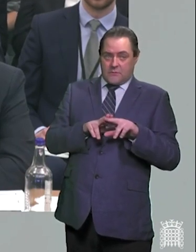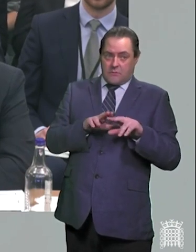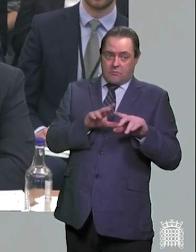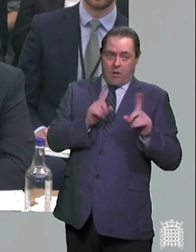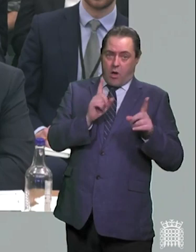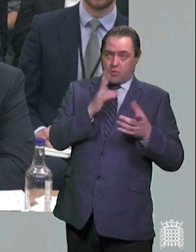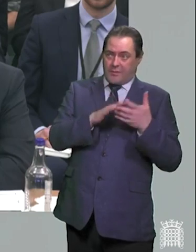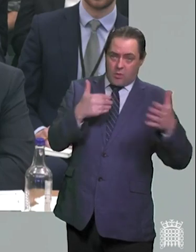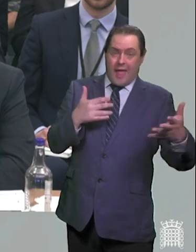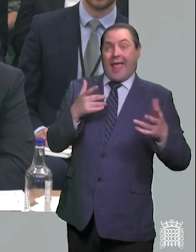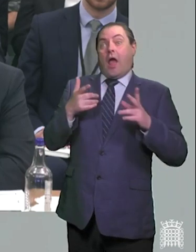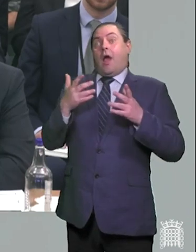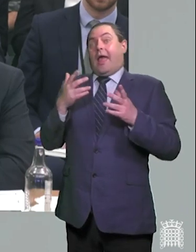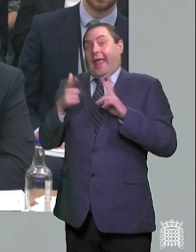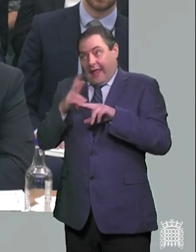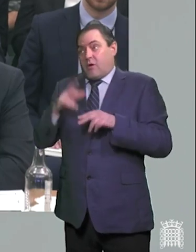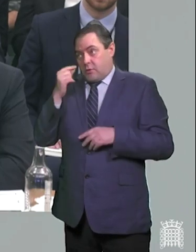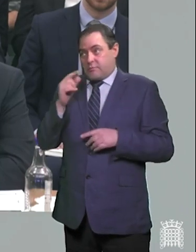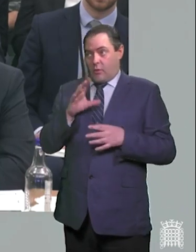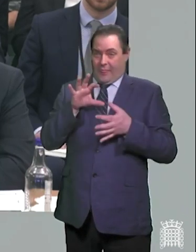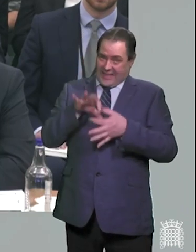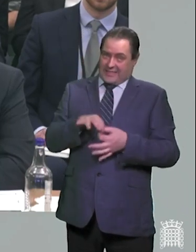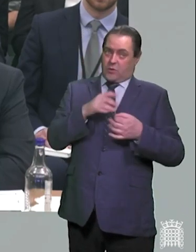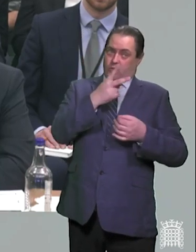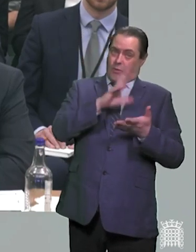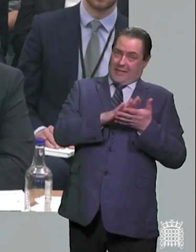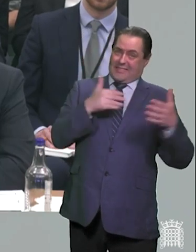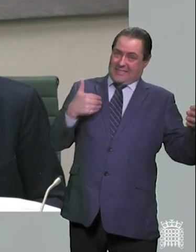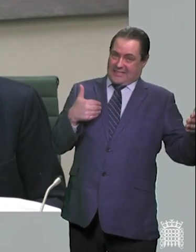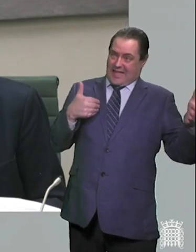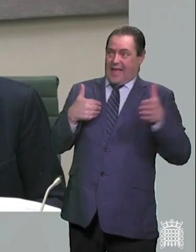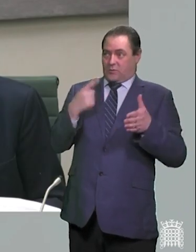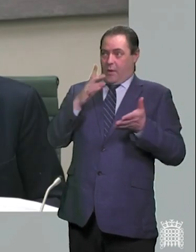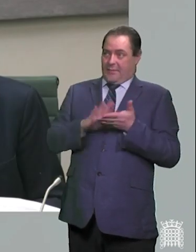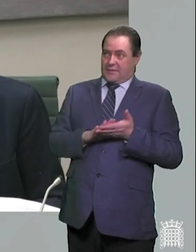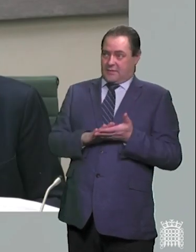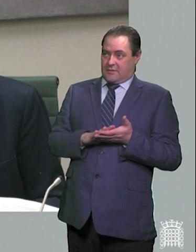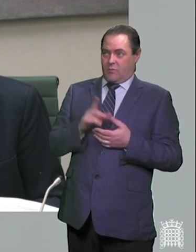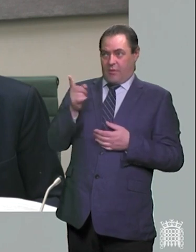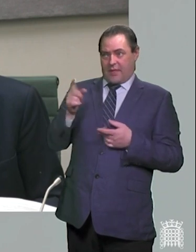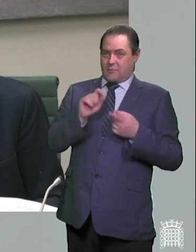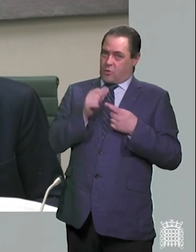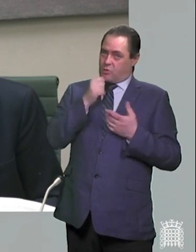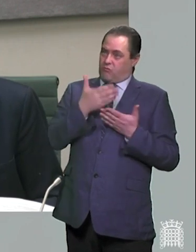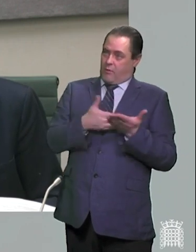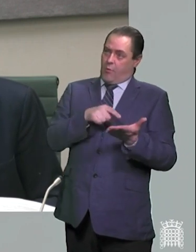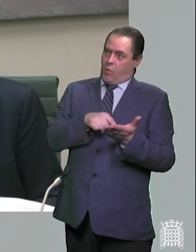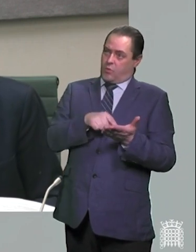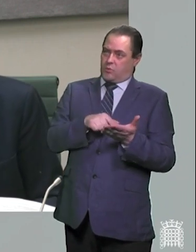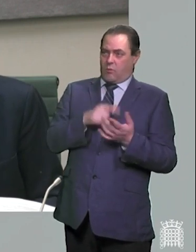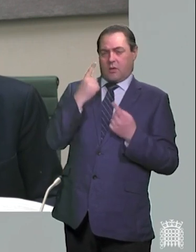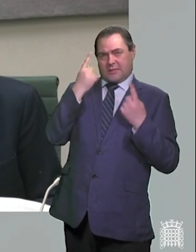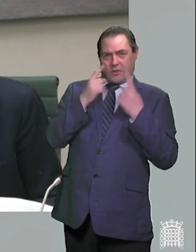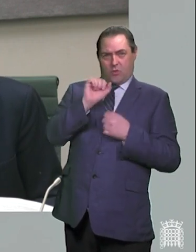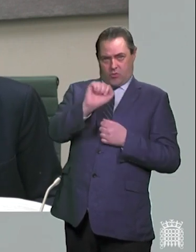That conditional wherever possible governs both 2 metres and 1 metre. Okay, well, we will address that point in our report. We will take consideration